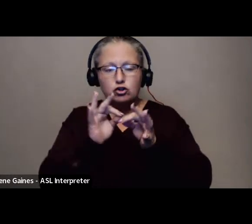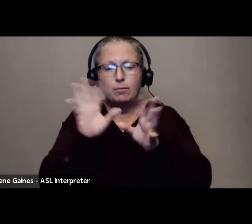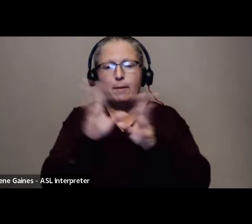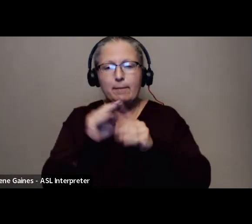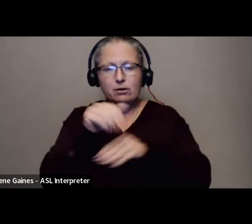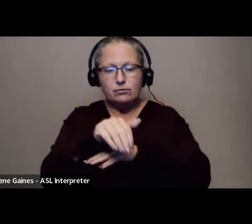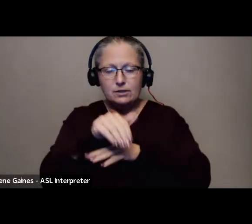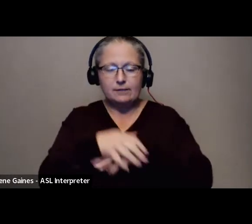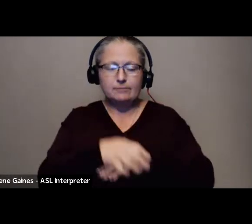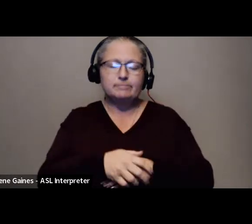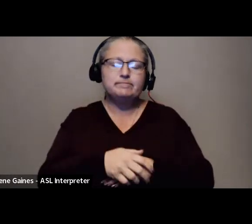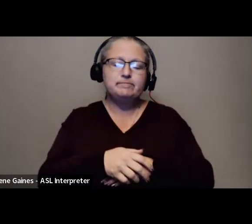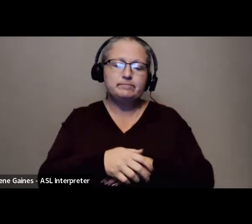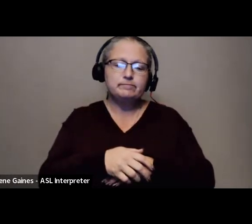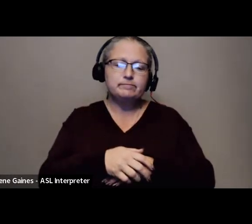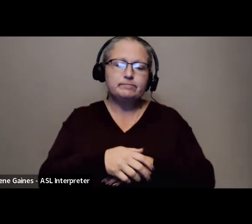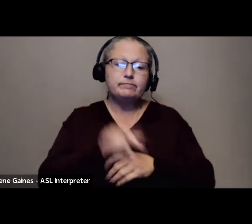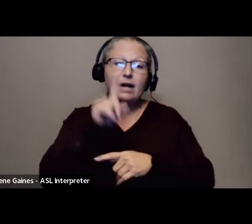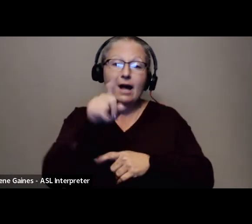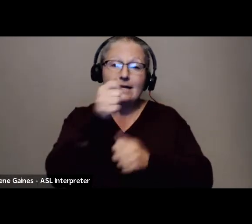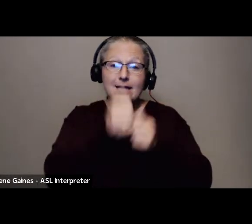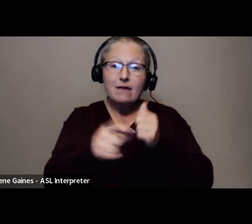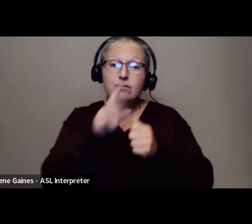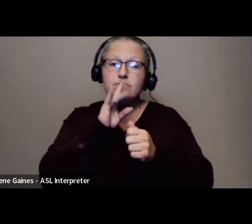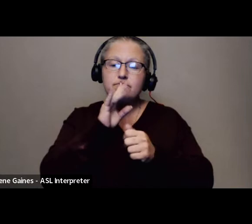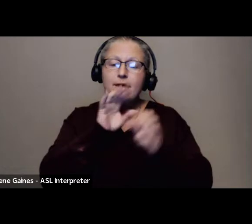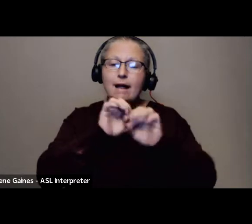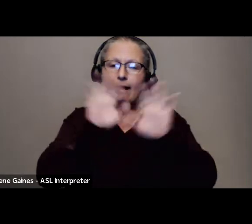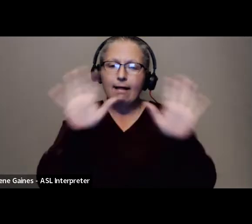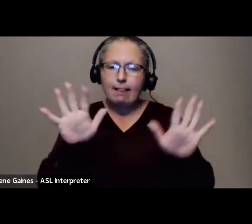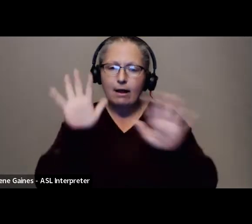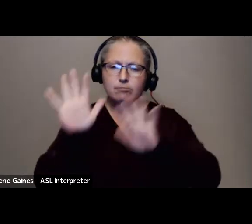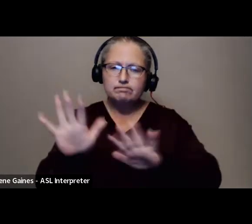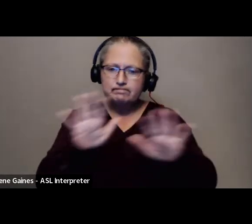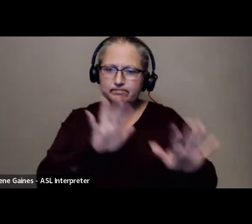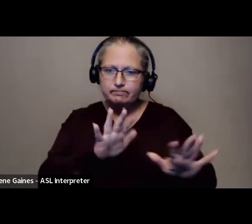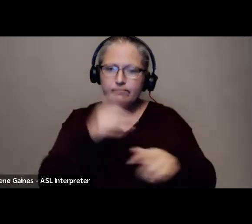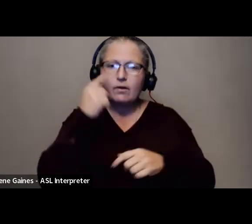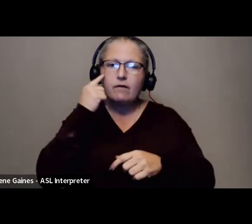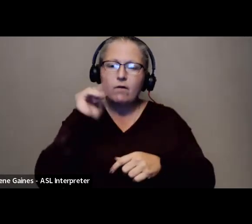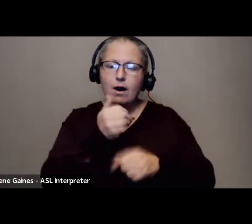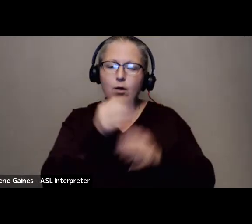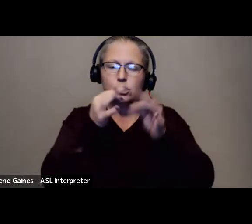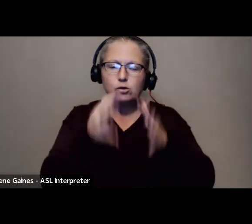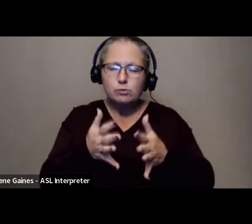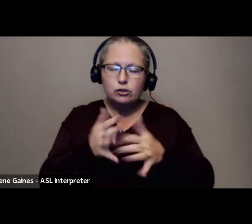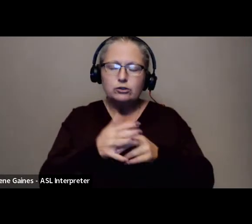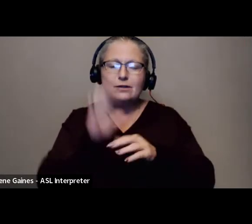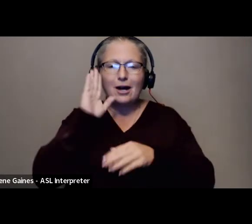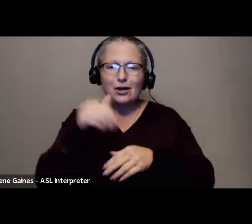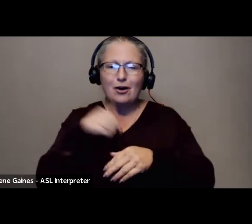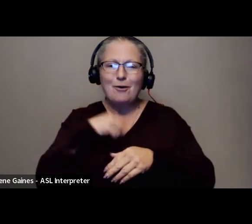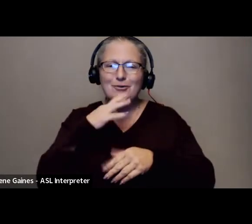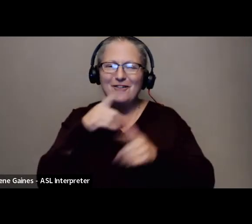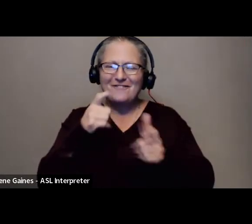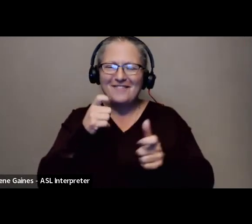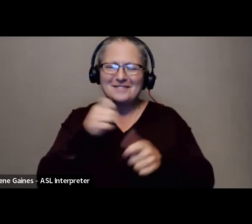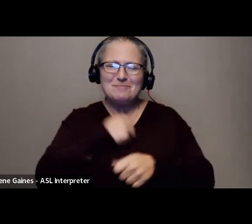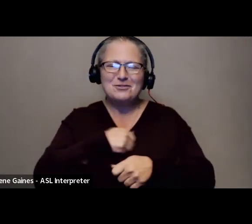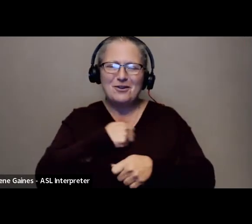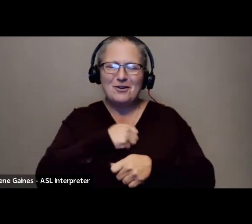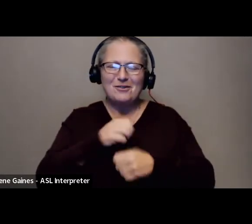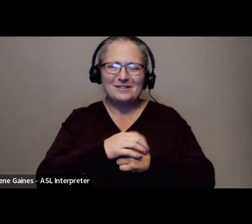meeting this evening. We would like to ask everyone to speak at a clear and reasonable pace for our interpreters. I know are going pretty fast, so